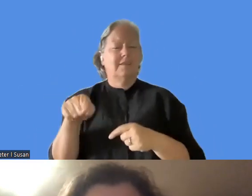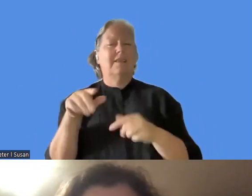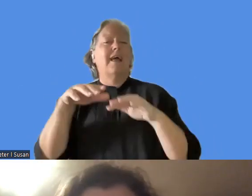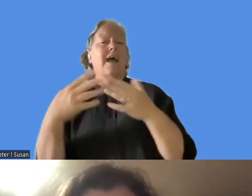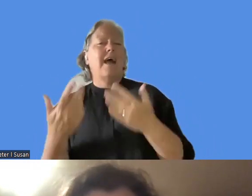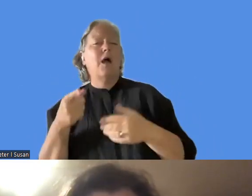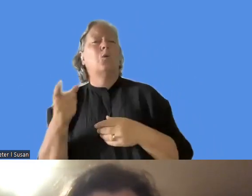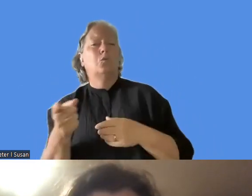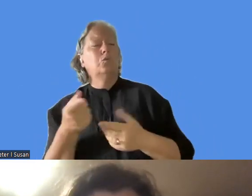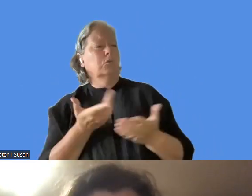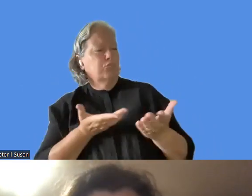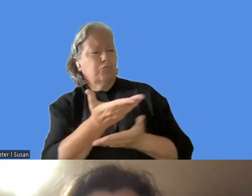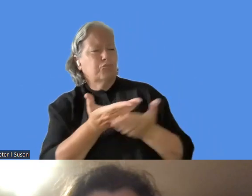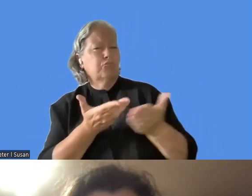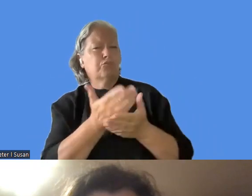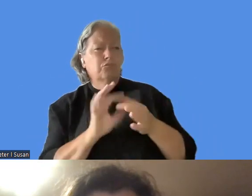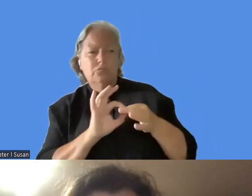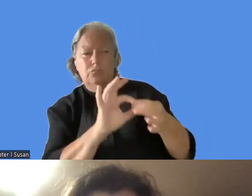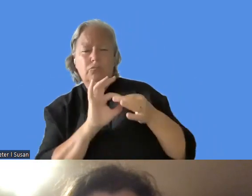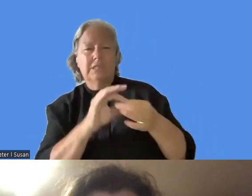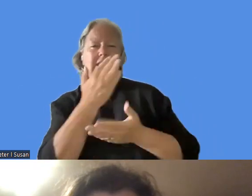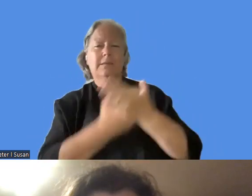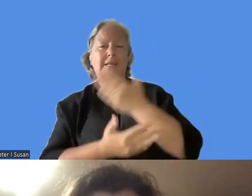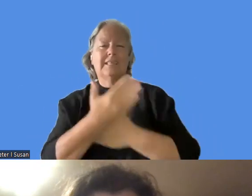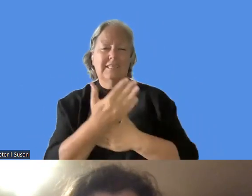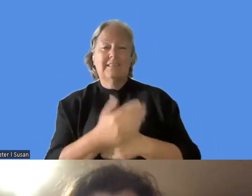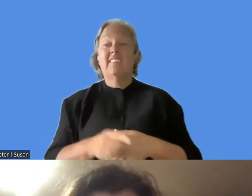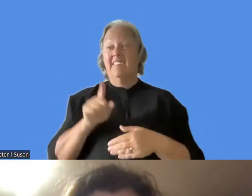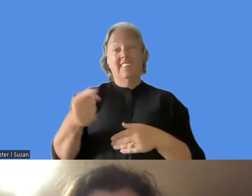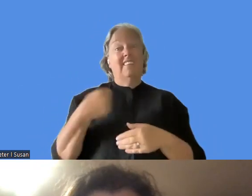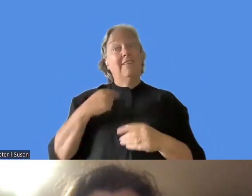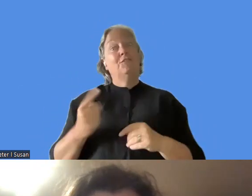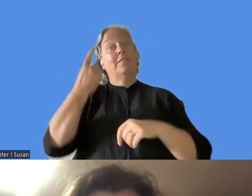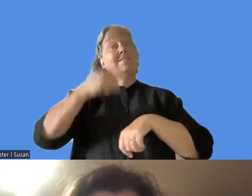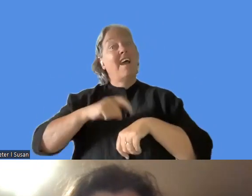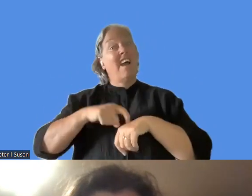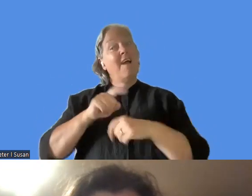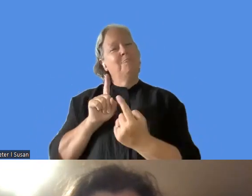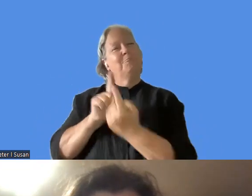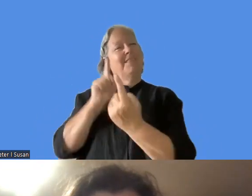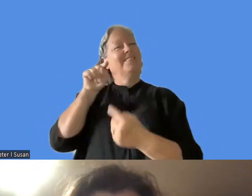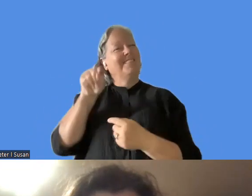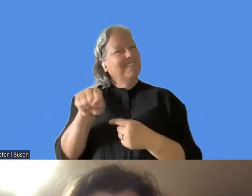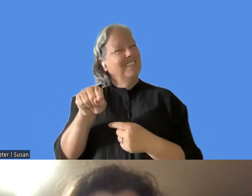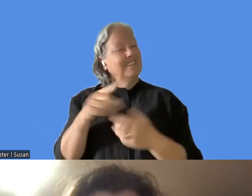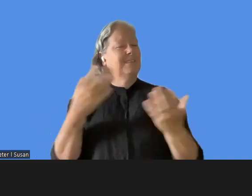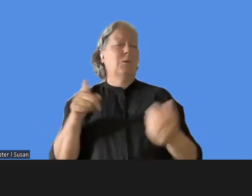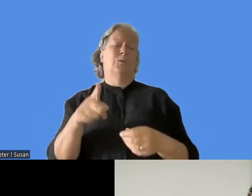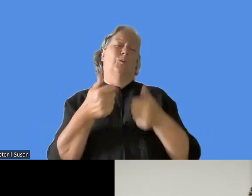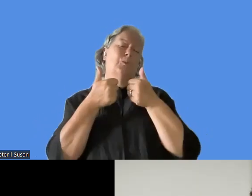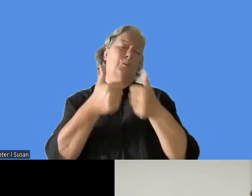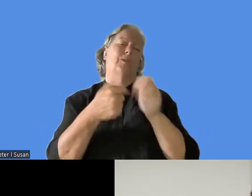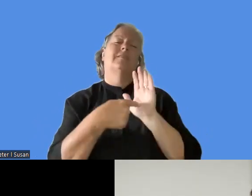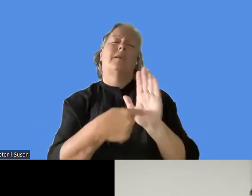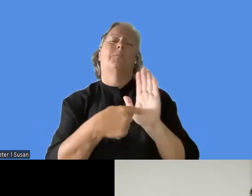persons with disabilities, and that's how Professor Mitra and I first met. So great example, already